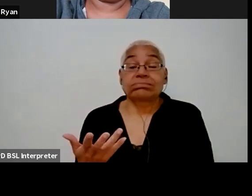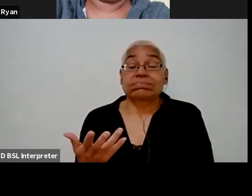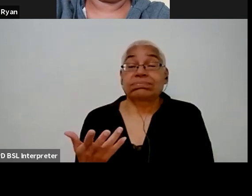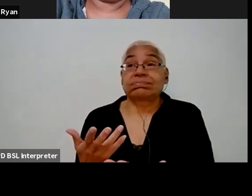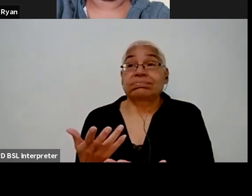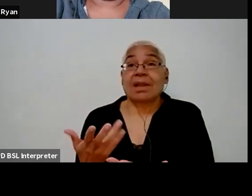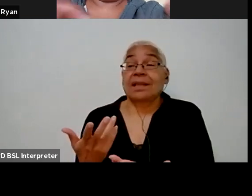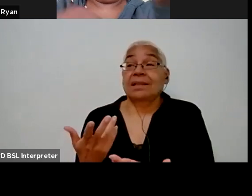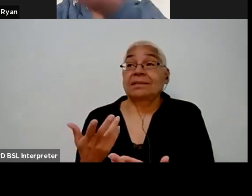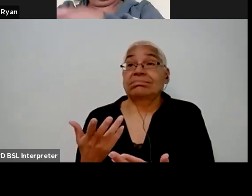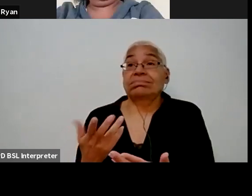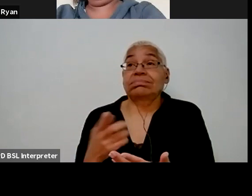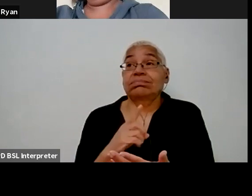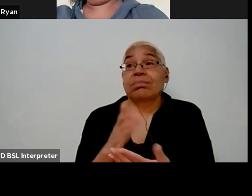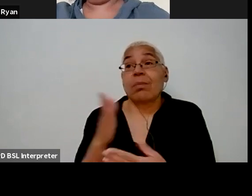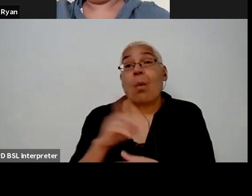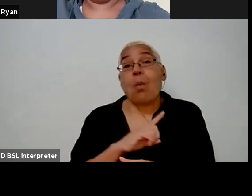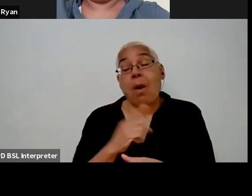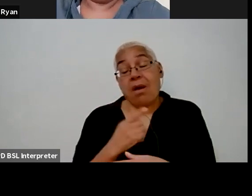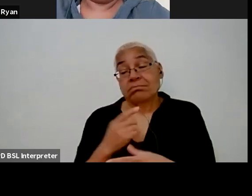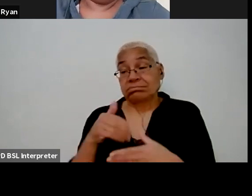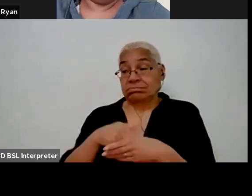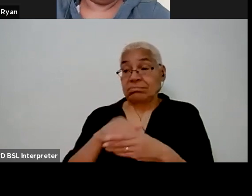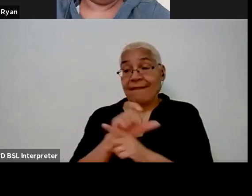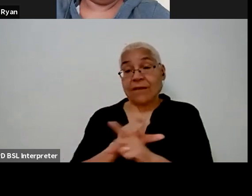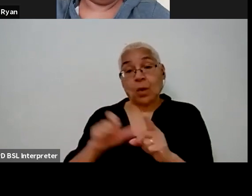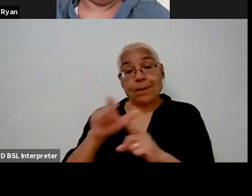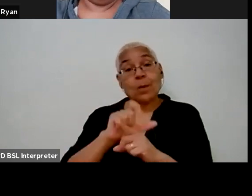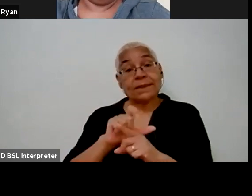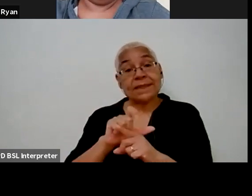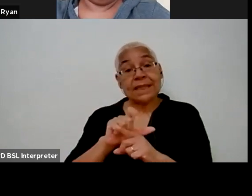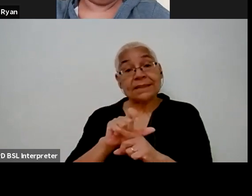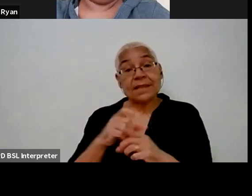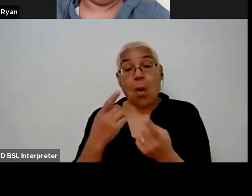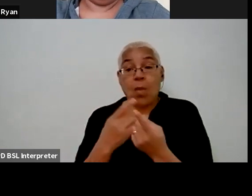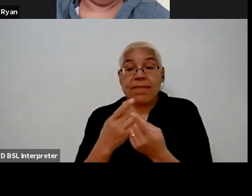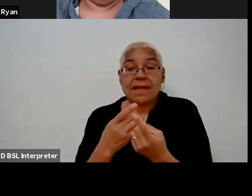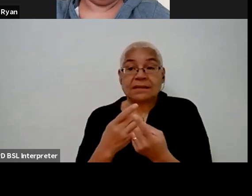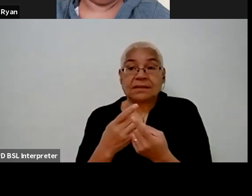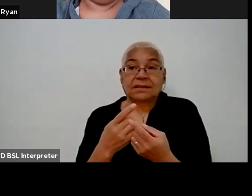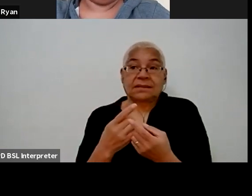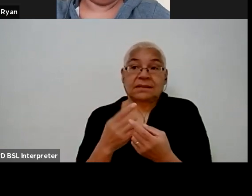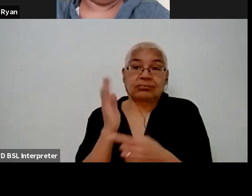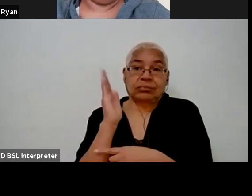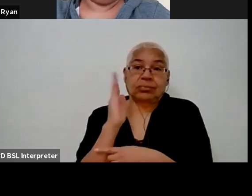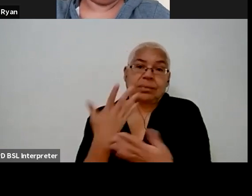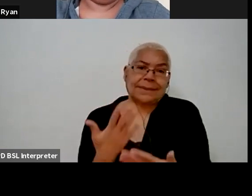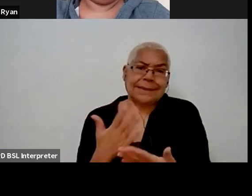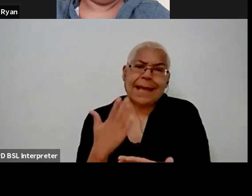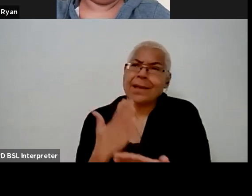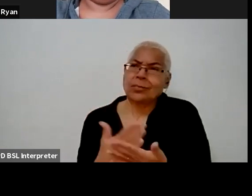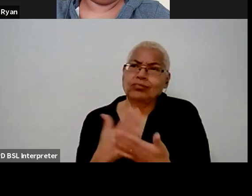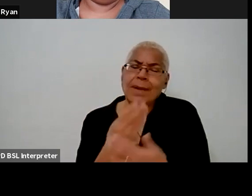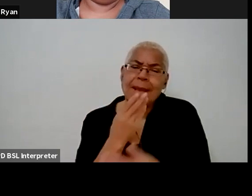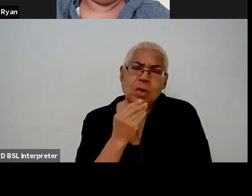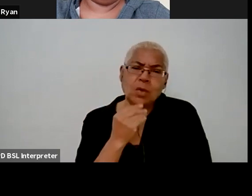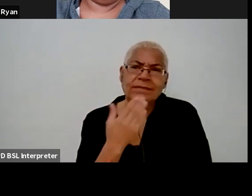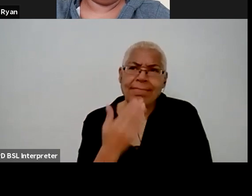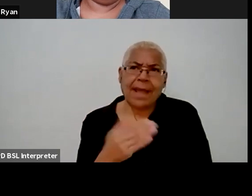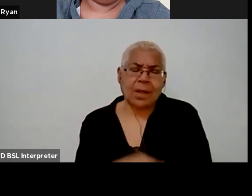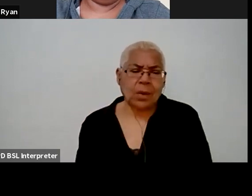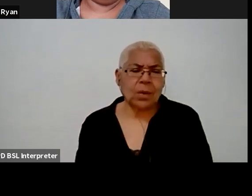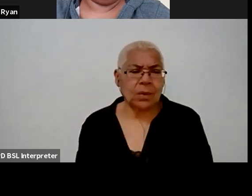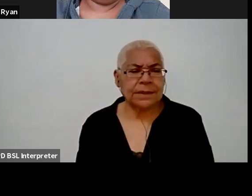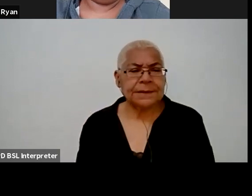member of community, and it's very important what you just raised today. Thank you so much for it. Yes, you're doing a wonderful job.